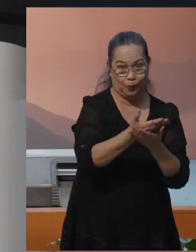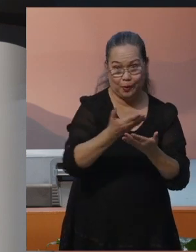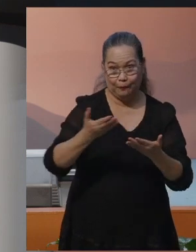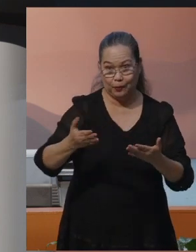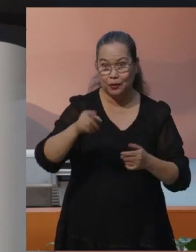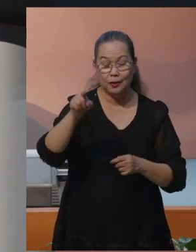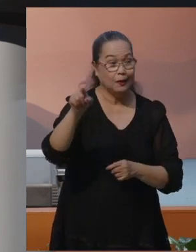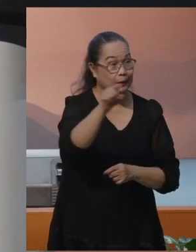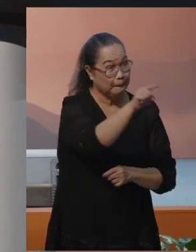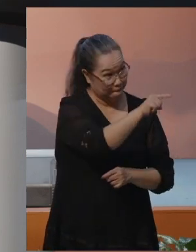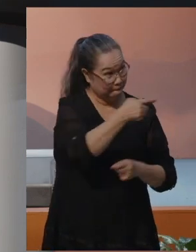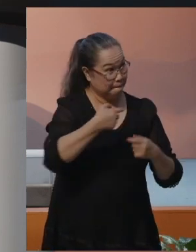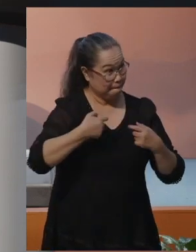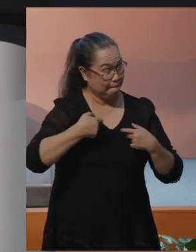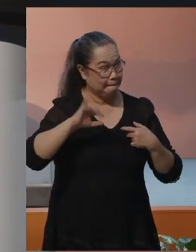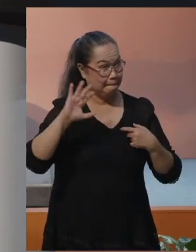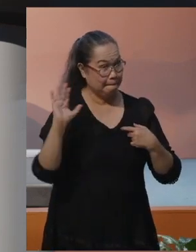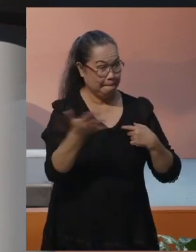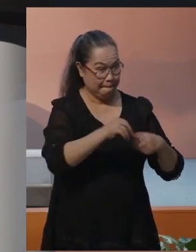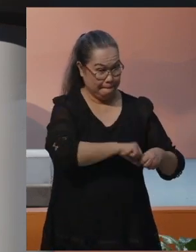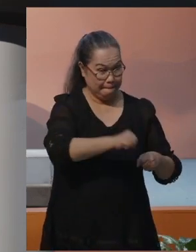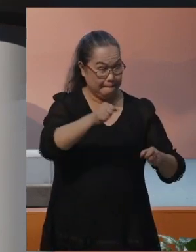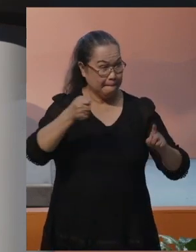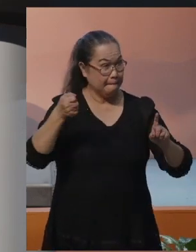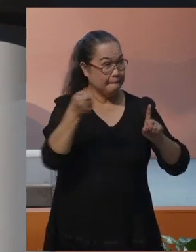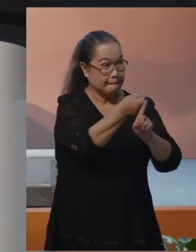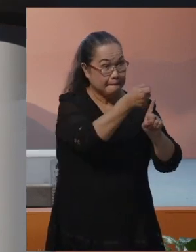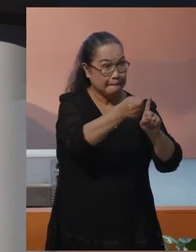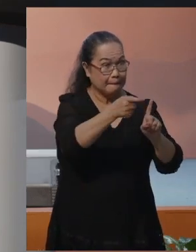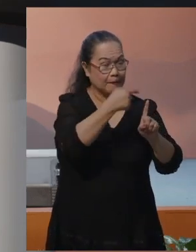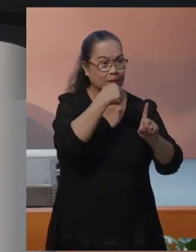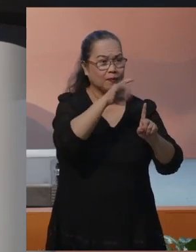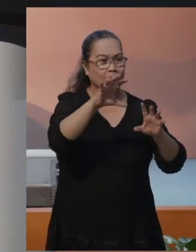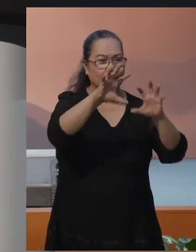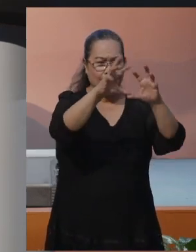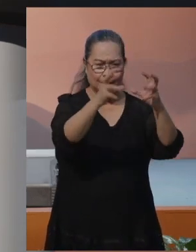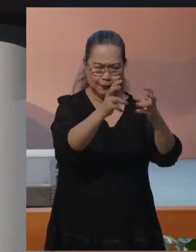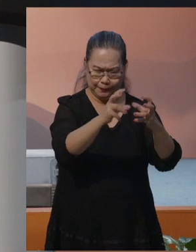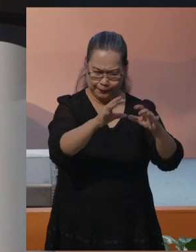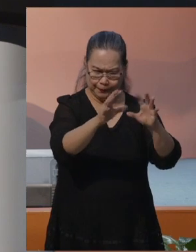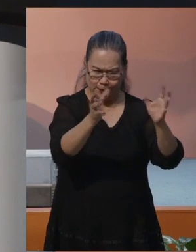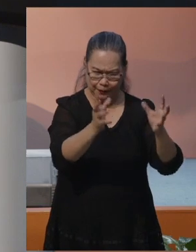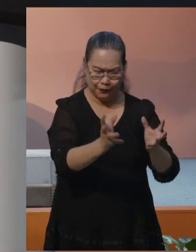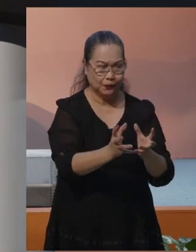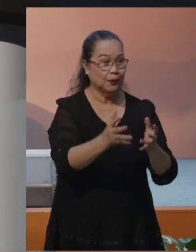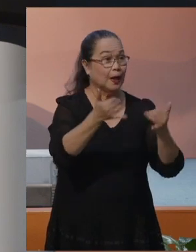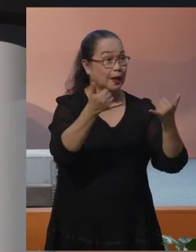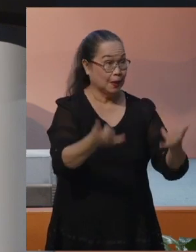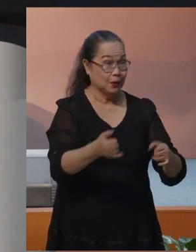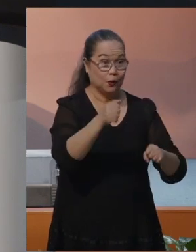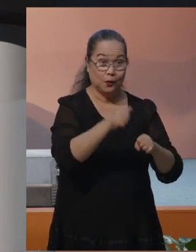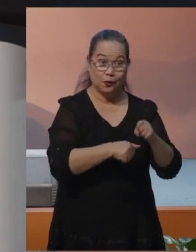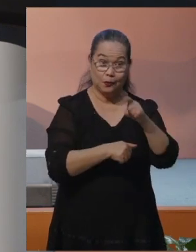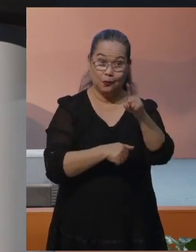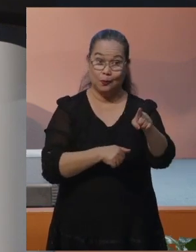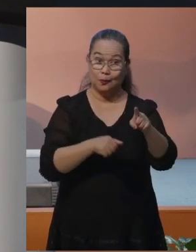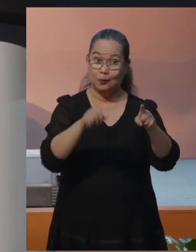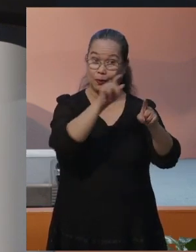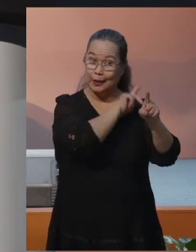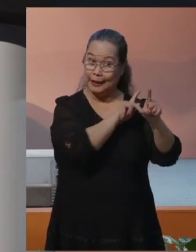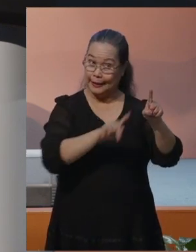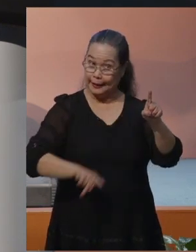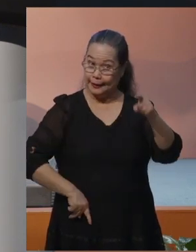shall break them with a rod of iron and dash them in pieces like a potter's vessel. Now, therefore, O kings,